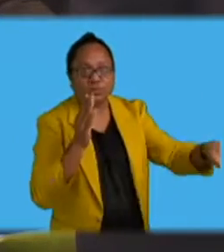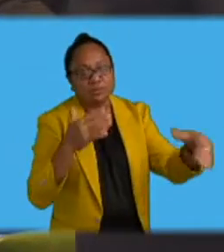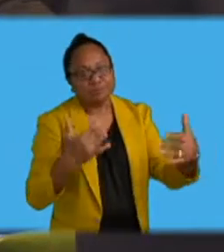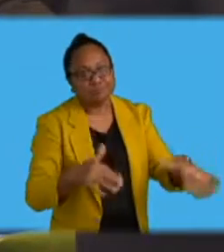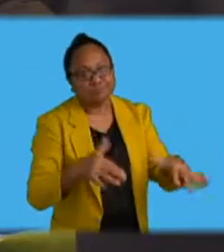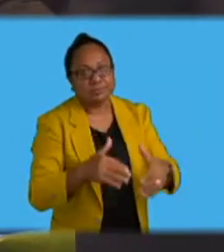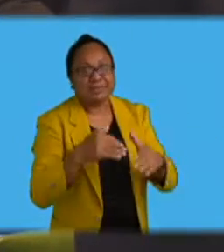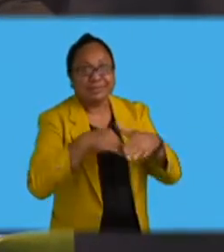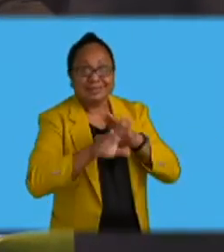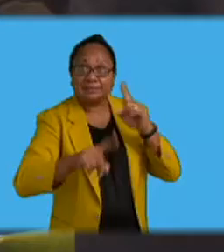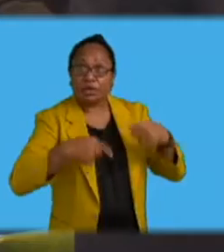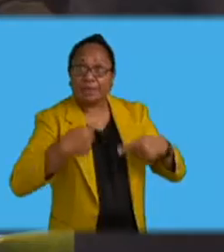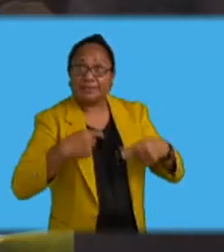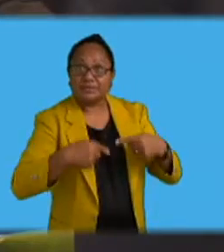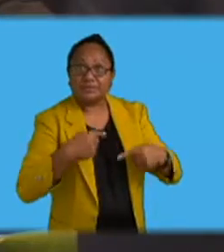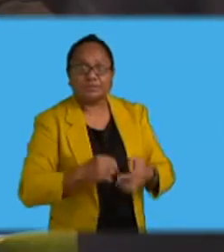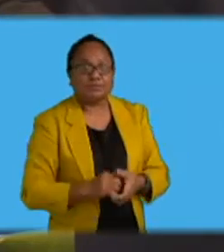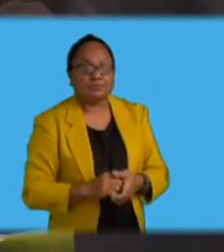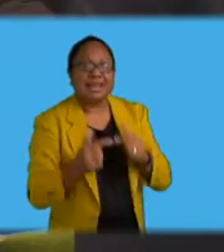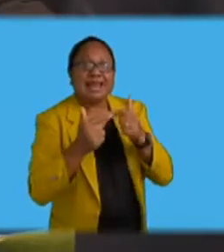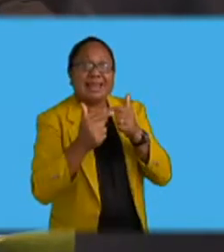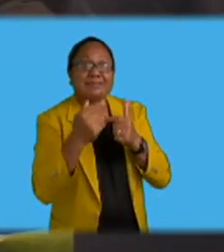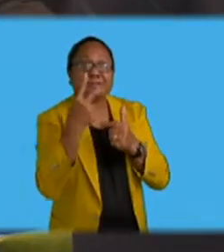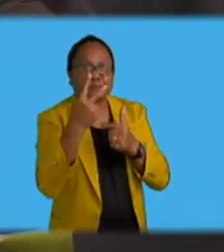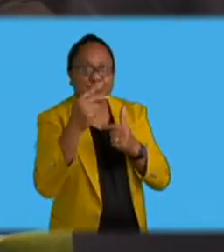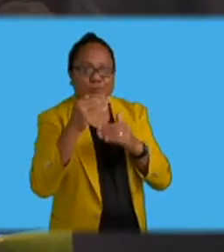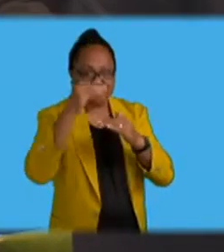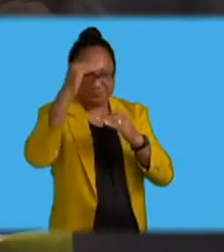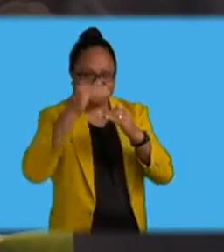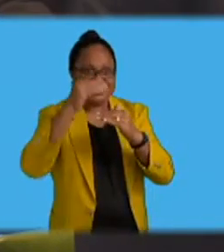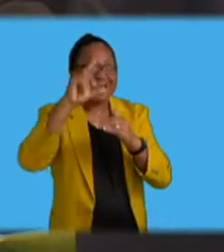this level 2 competition.